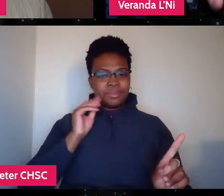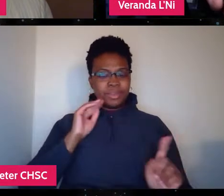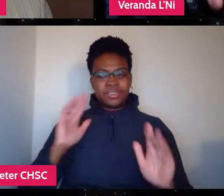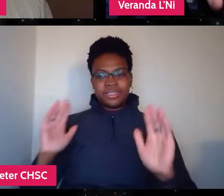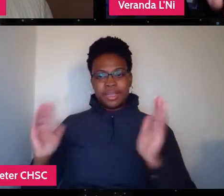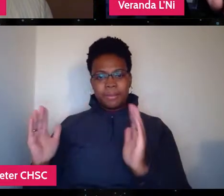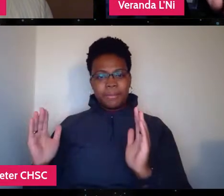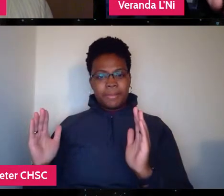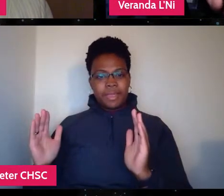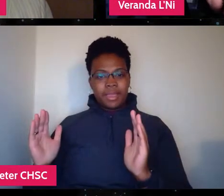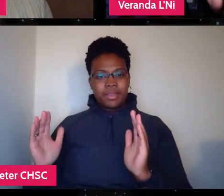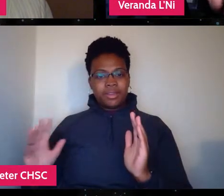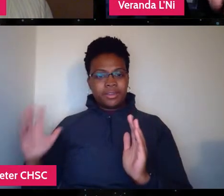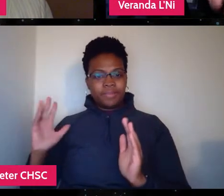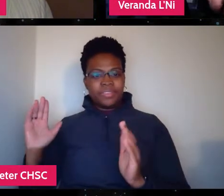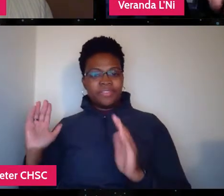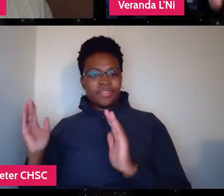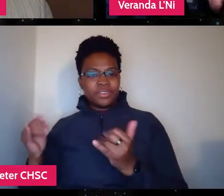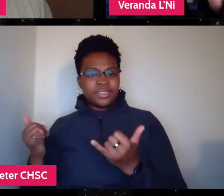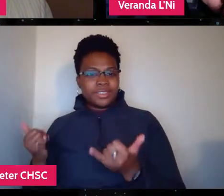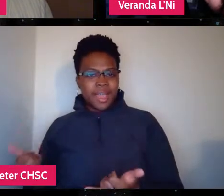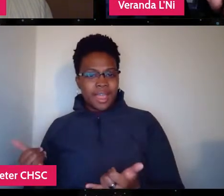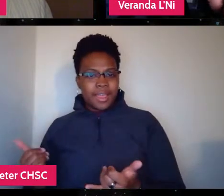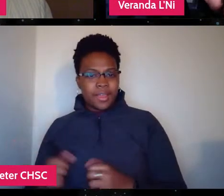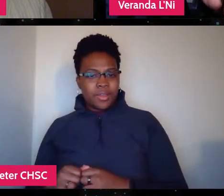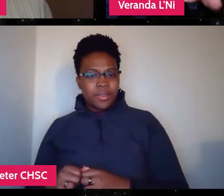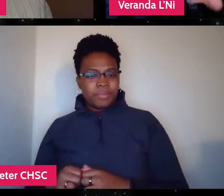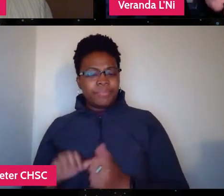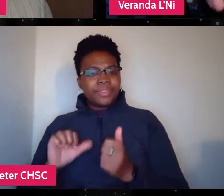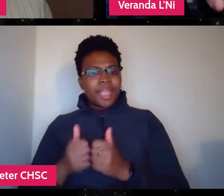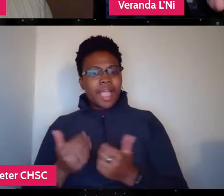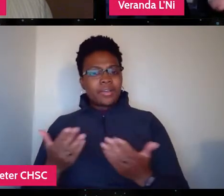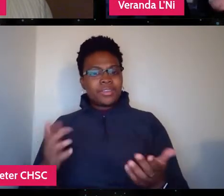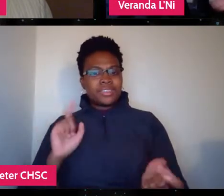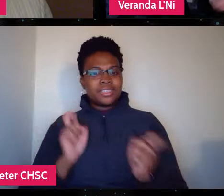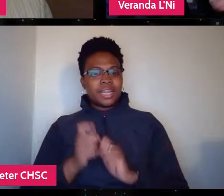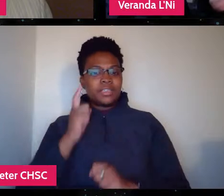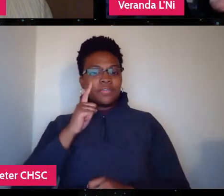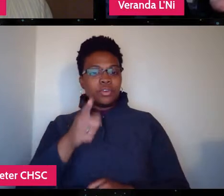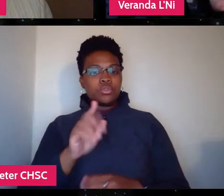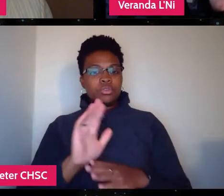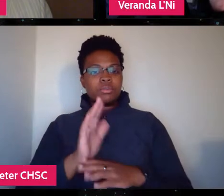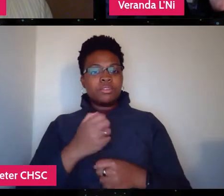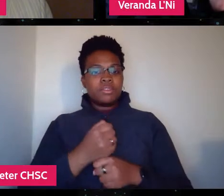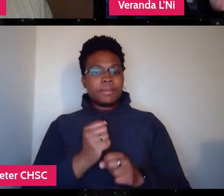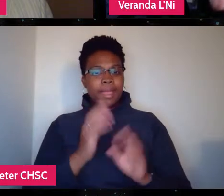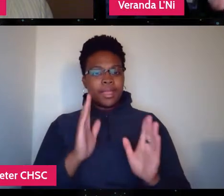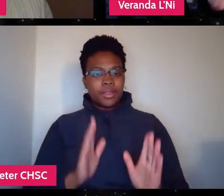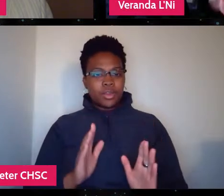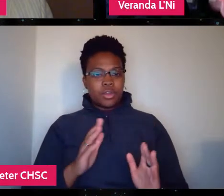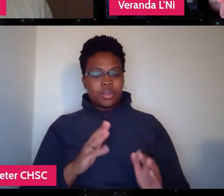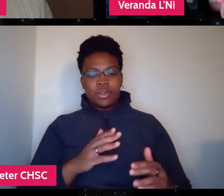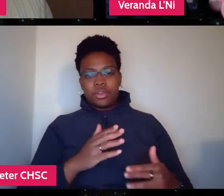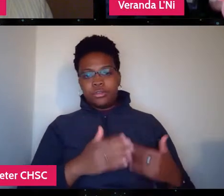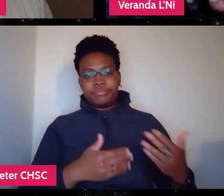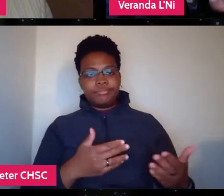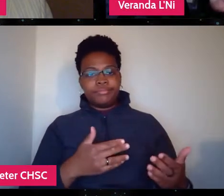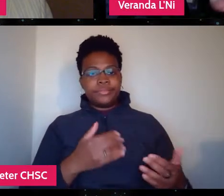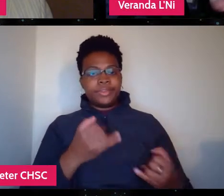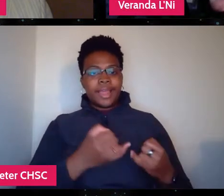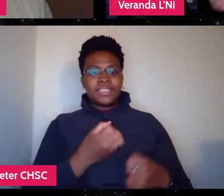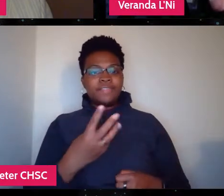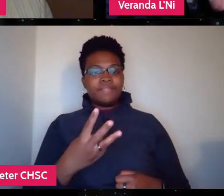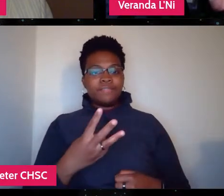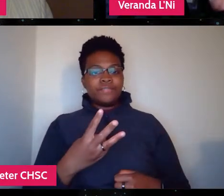versus now. You know, how have things changed for you as a filmmaker over the last couple